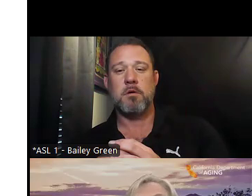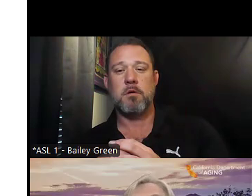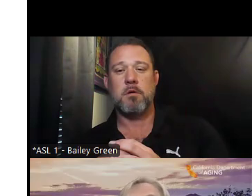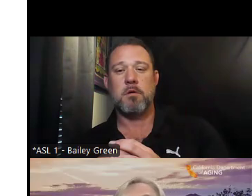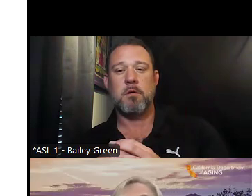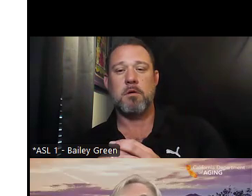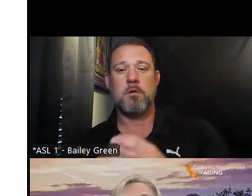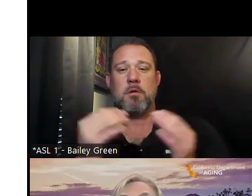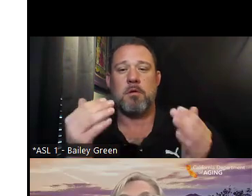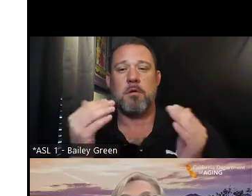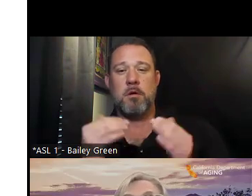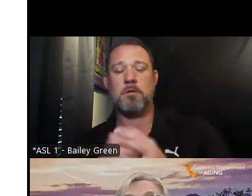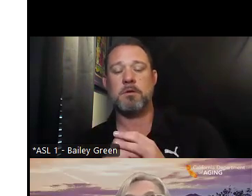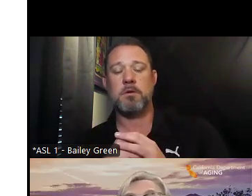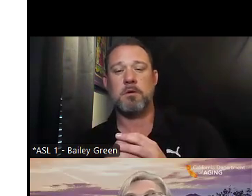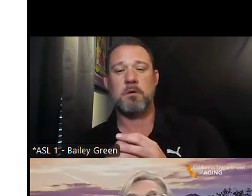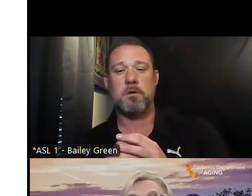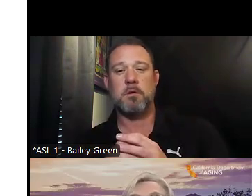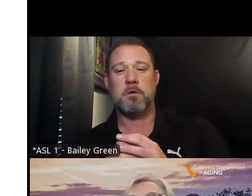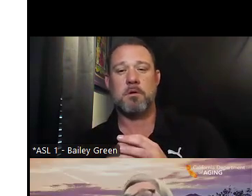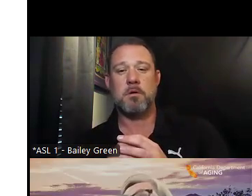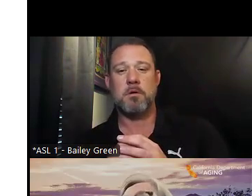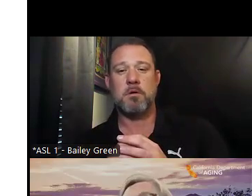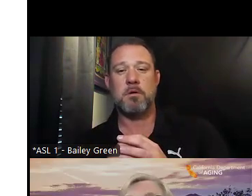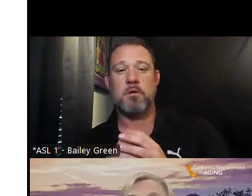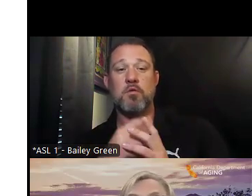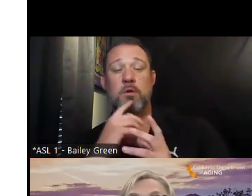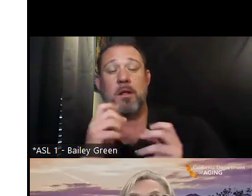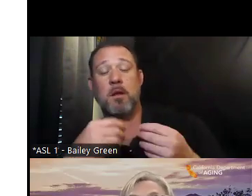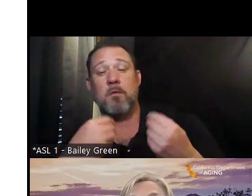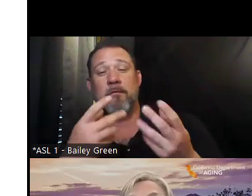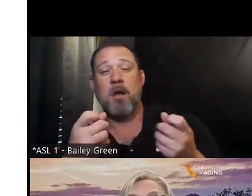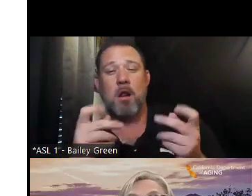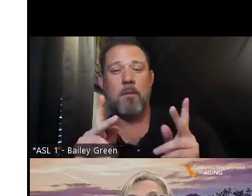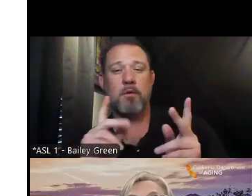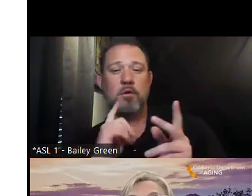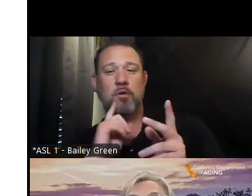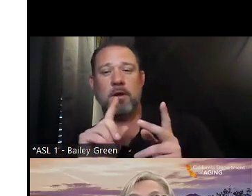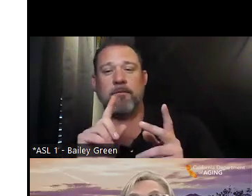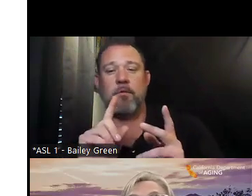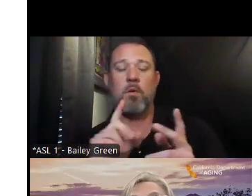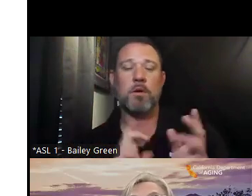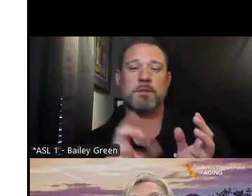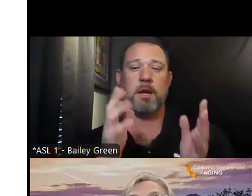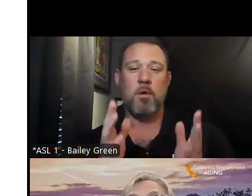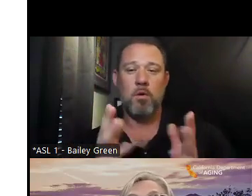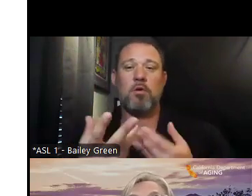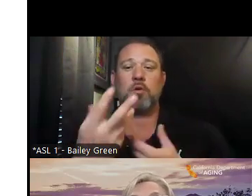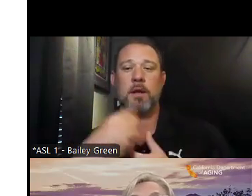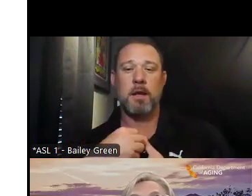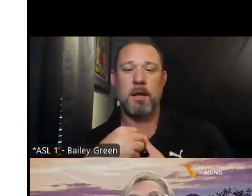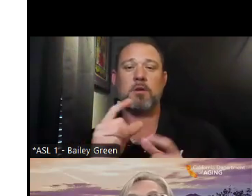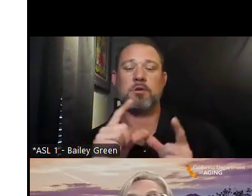We'll go to the next slide. So really this provides an opportunity for stakeholders to engage at the